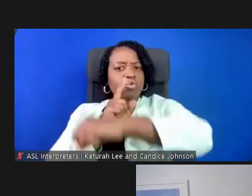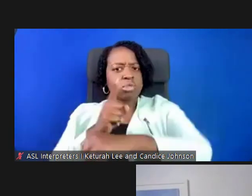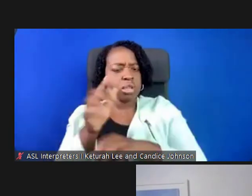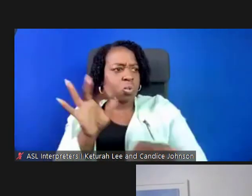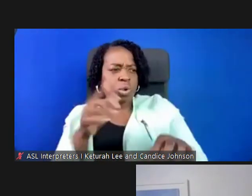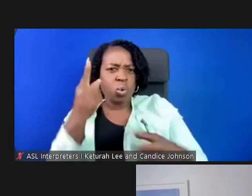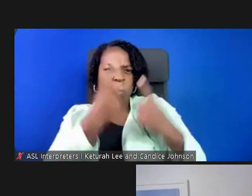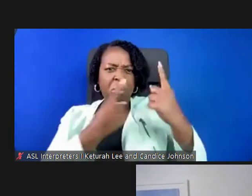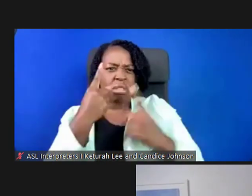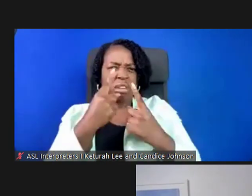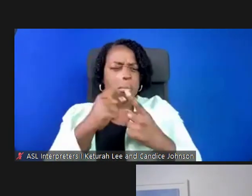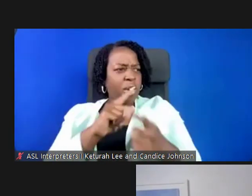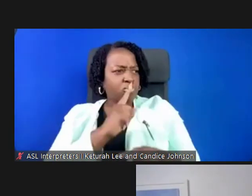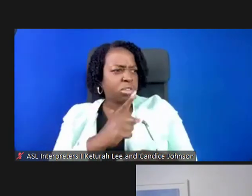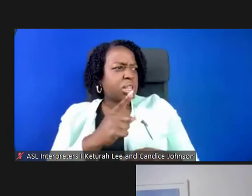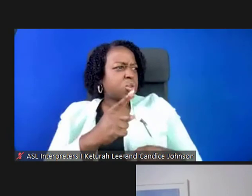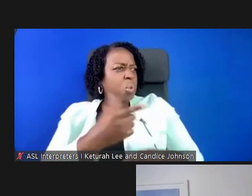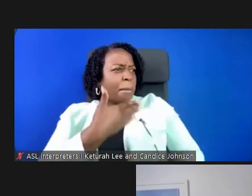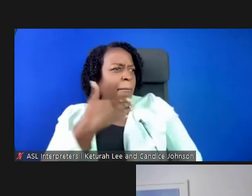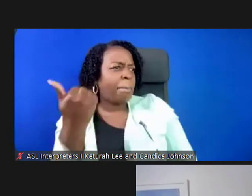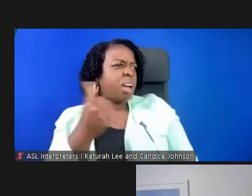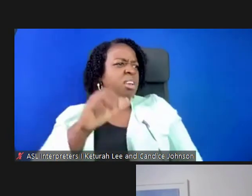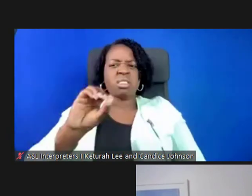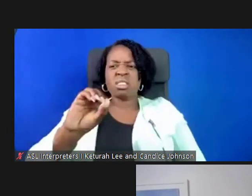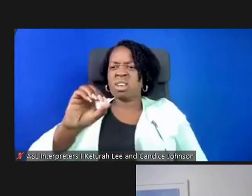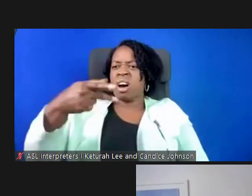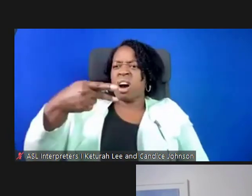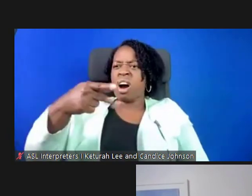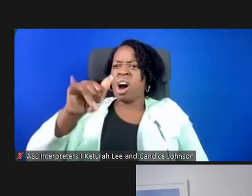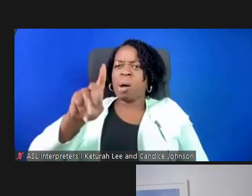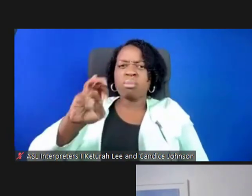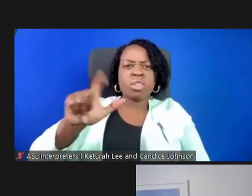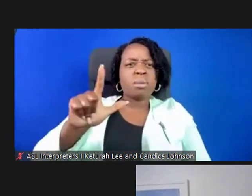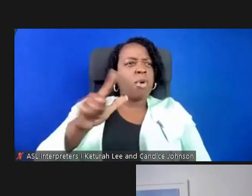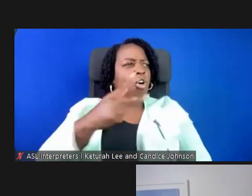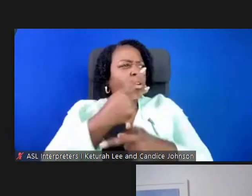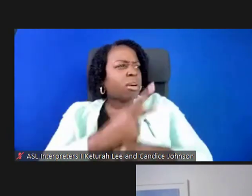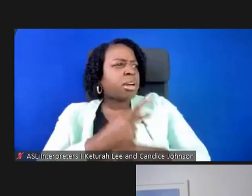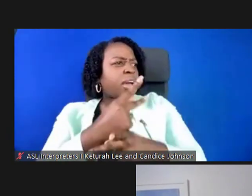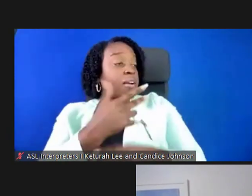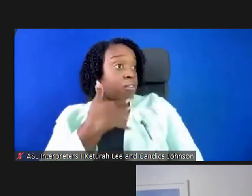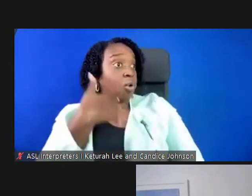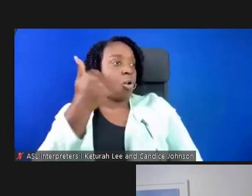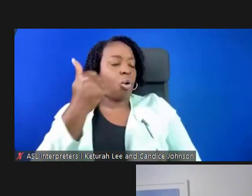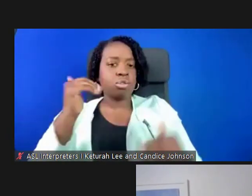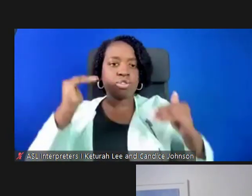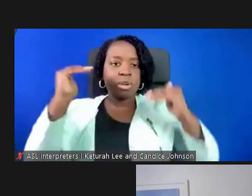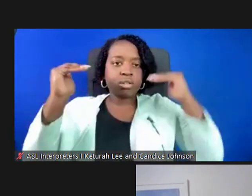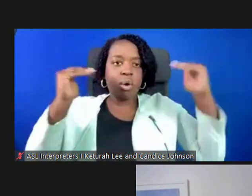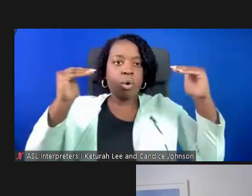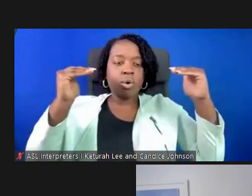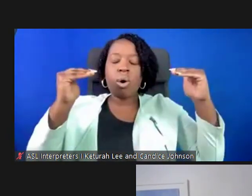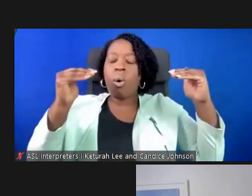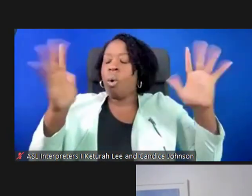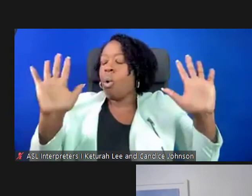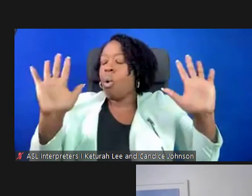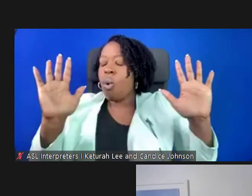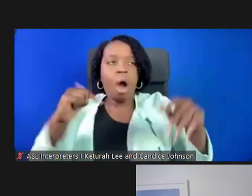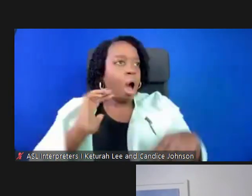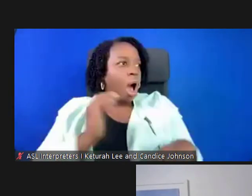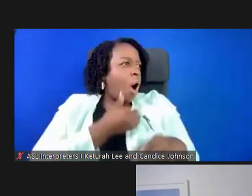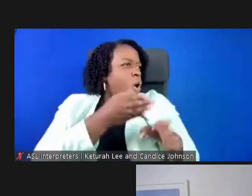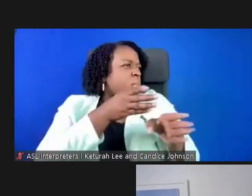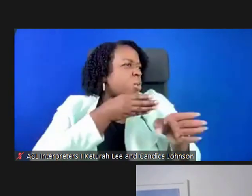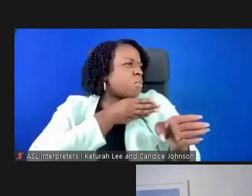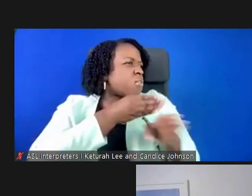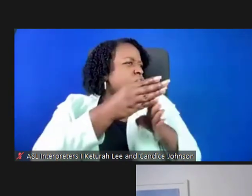offering optimal care to older adults, I think embracing that question, that the